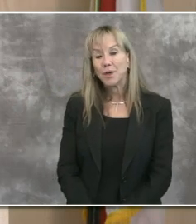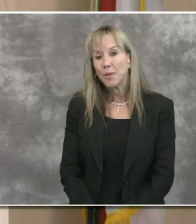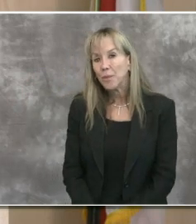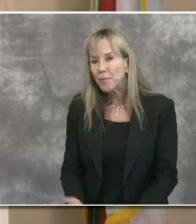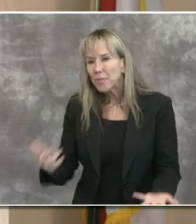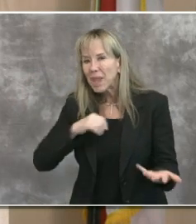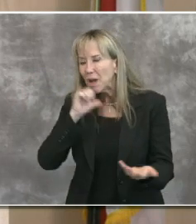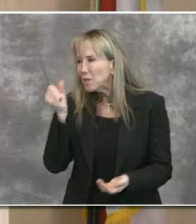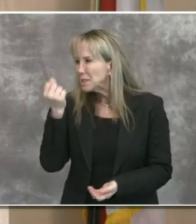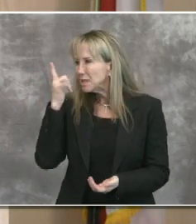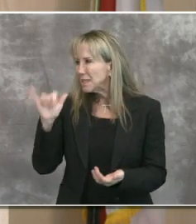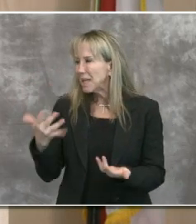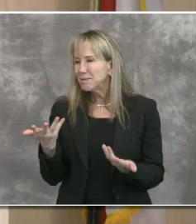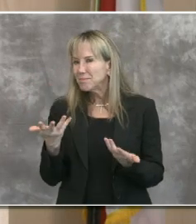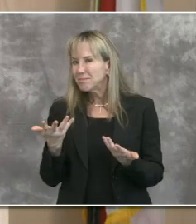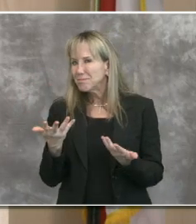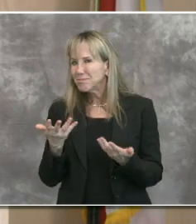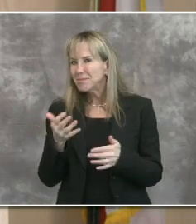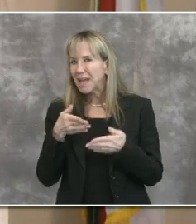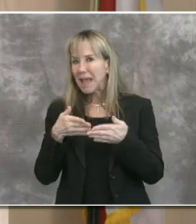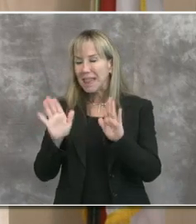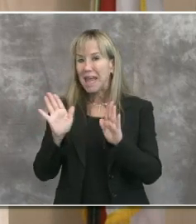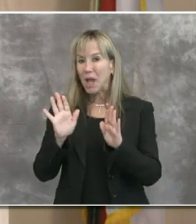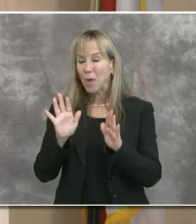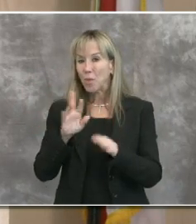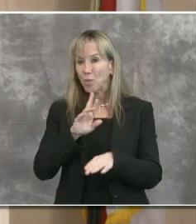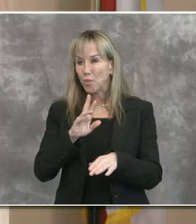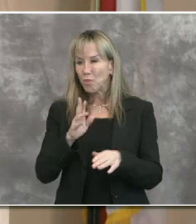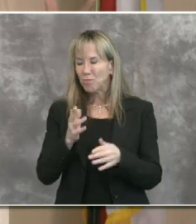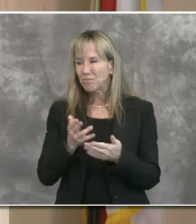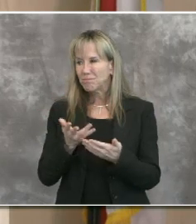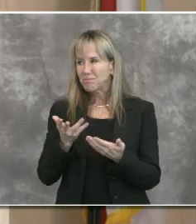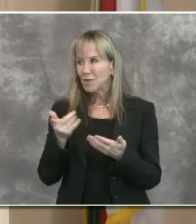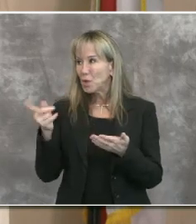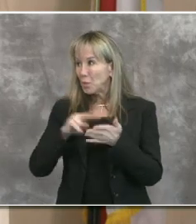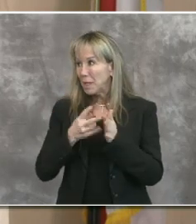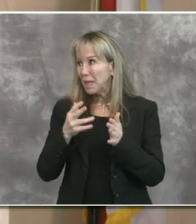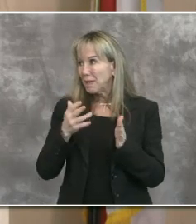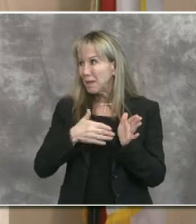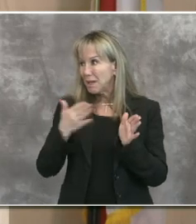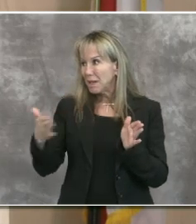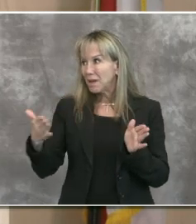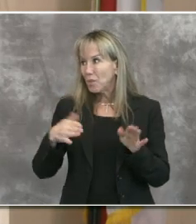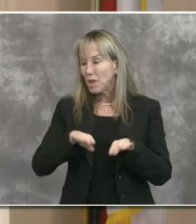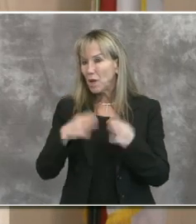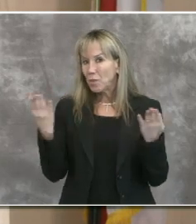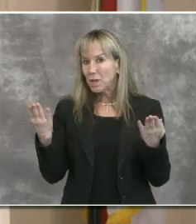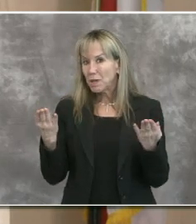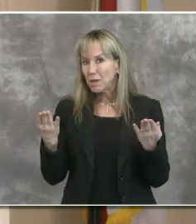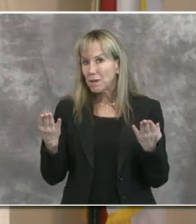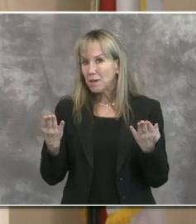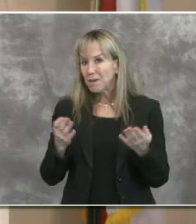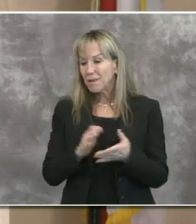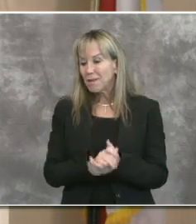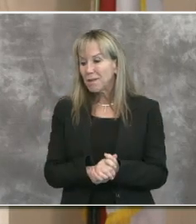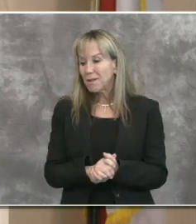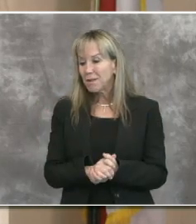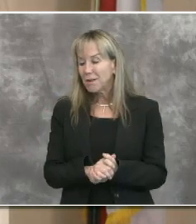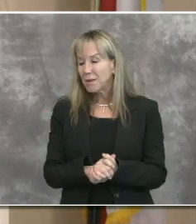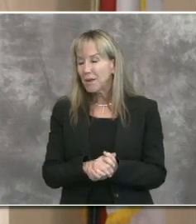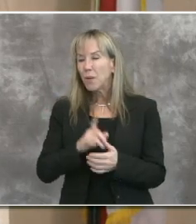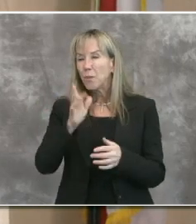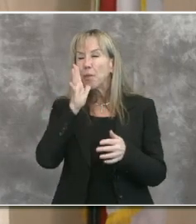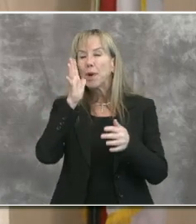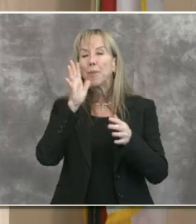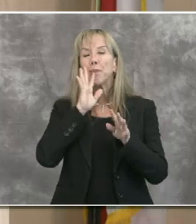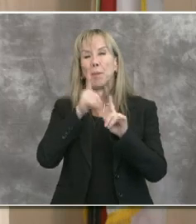I don't understand that. I think reopening of... You mean as we reopen things back up? Correct. I think that's Yeah. what he's... So let me we'll talk